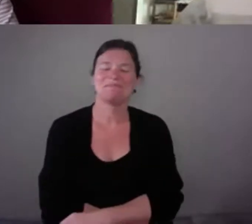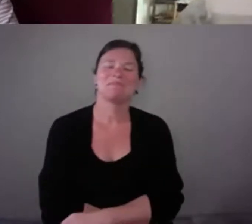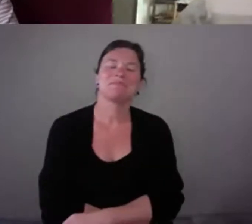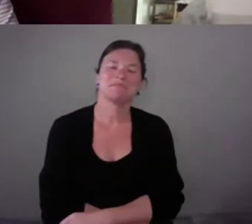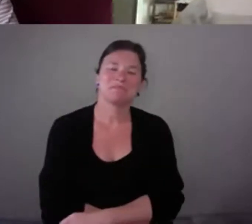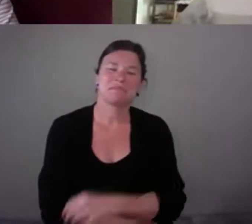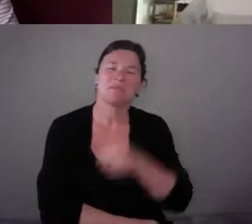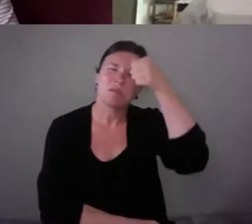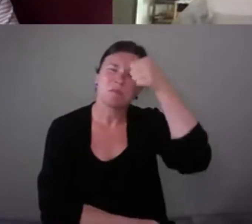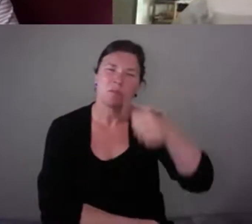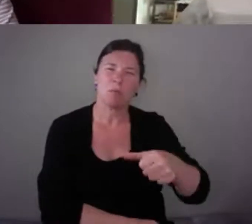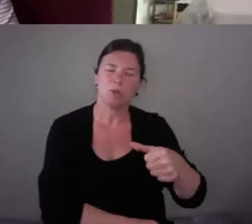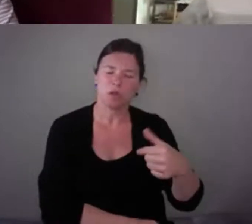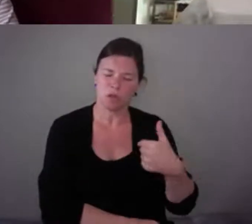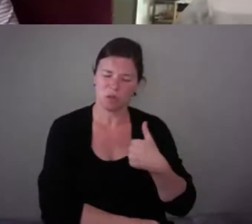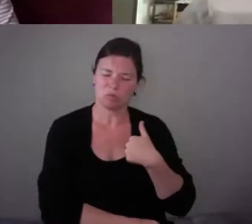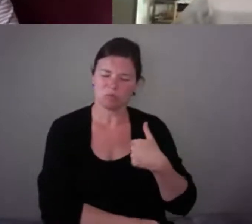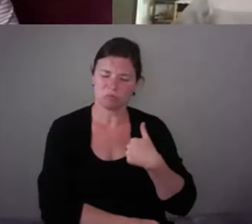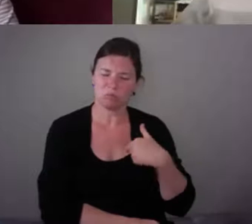remember growing up, and I remember